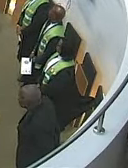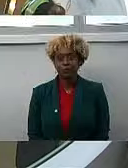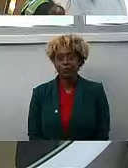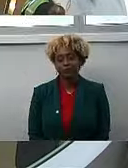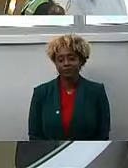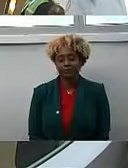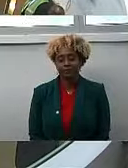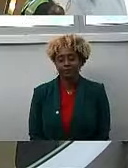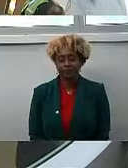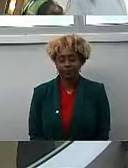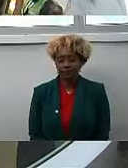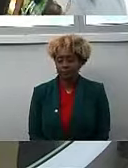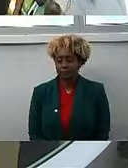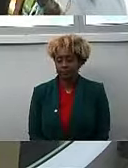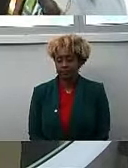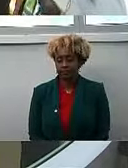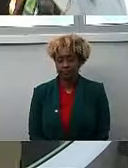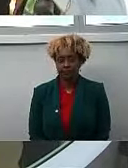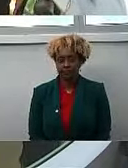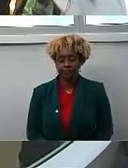seated.